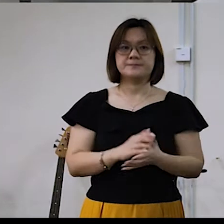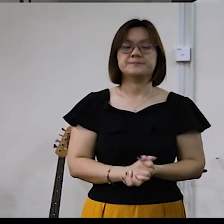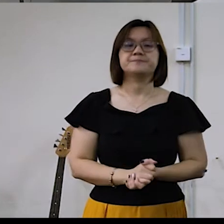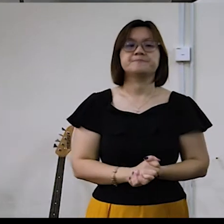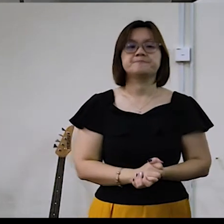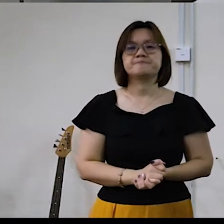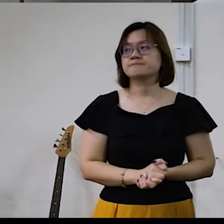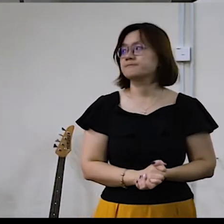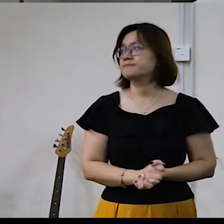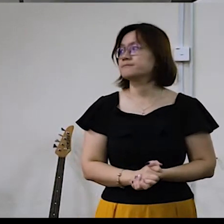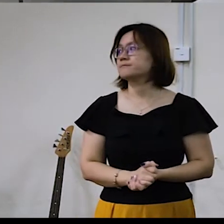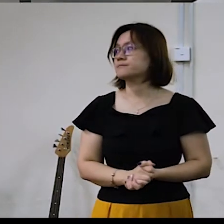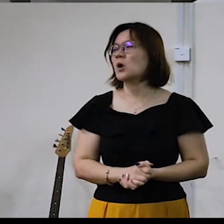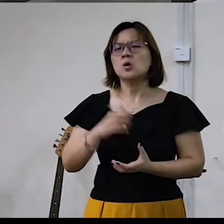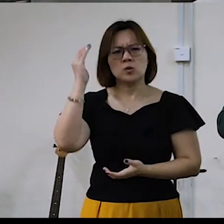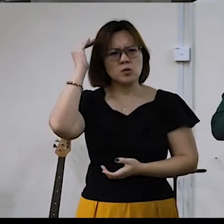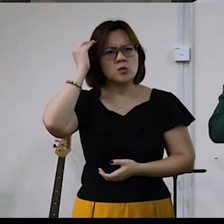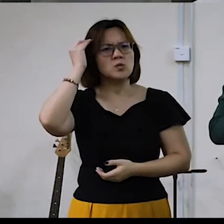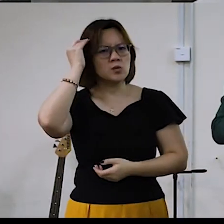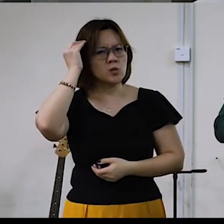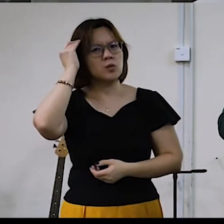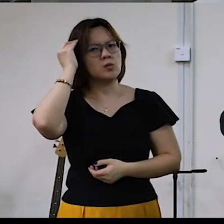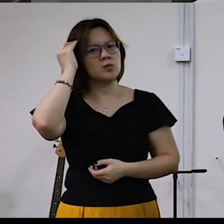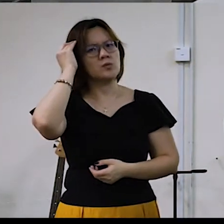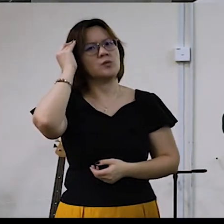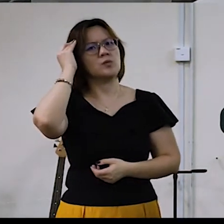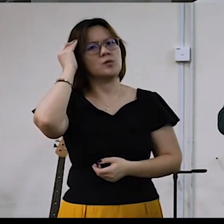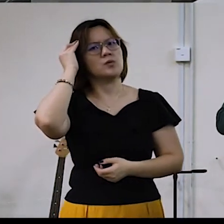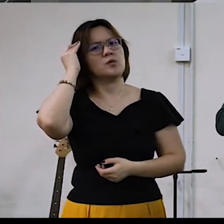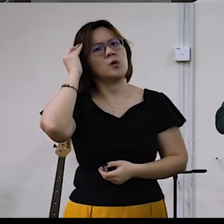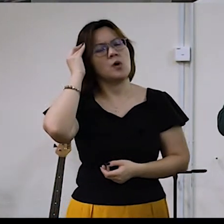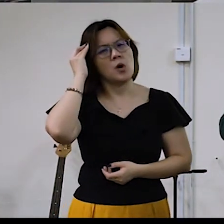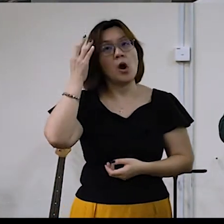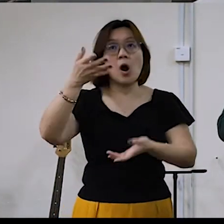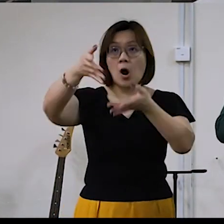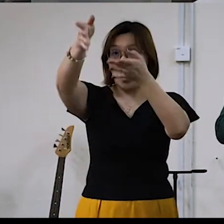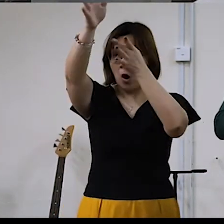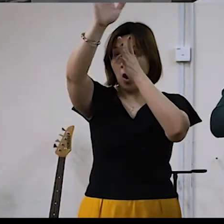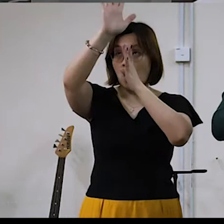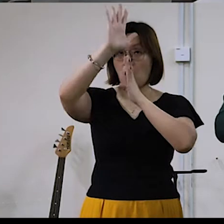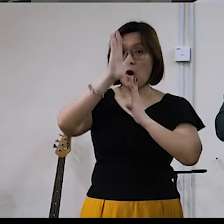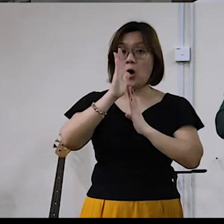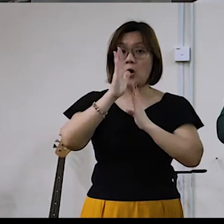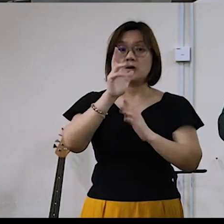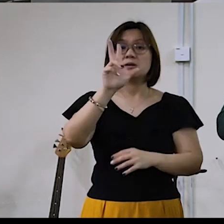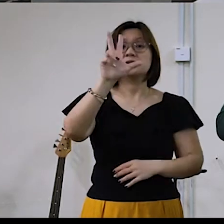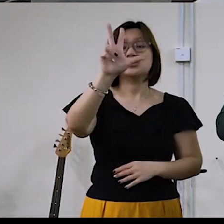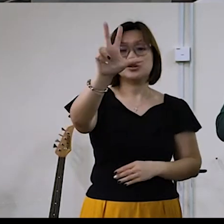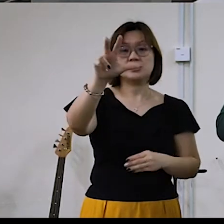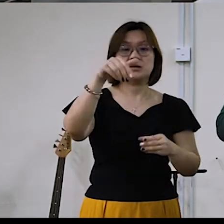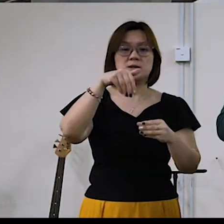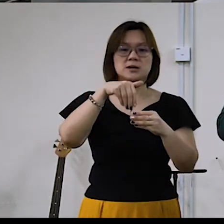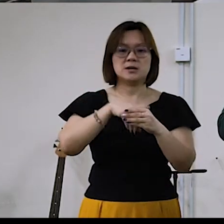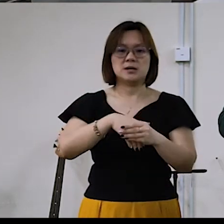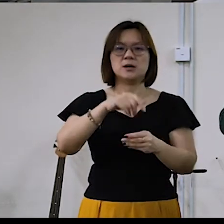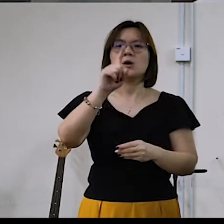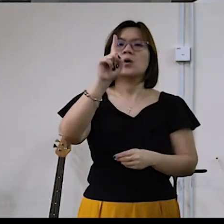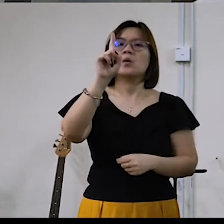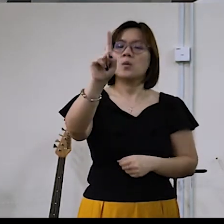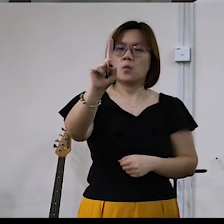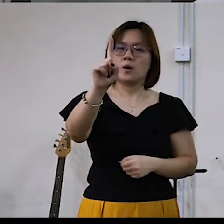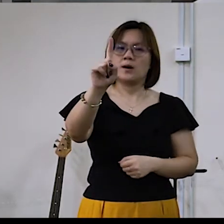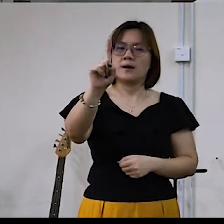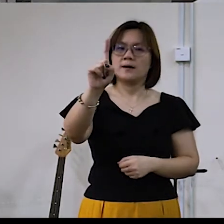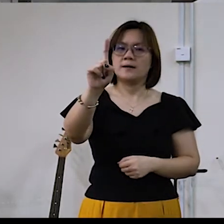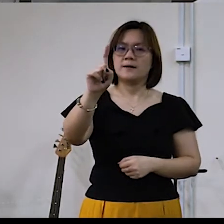many verses that reminds us that Jesus didn't say, oh, tell the Father and I will send you me. Jesus was the first helper. I'm going